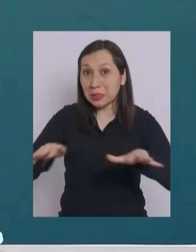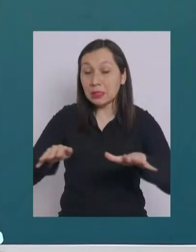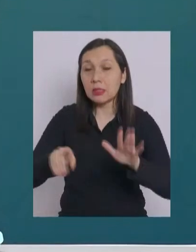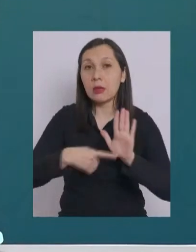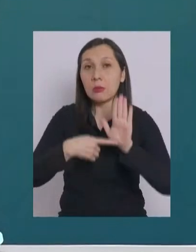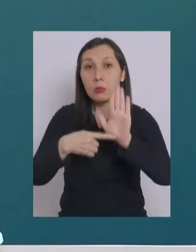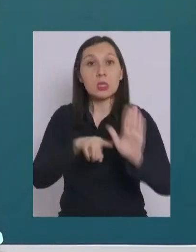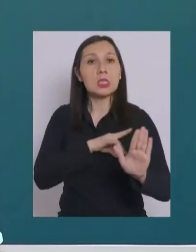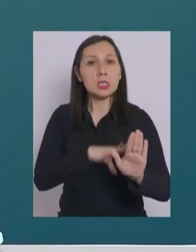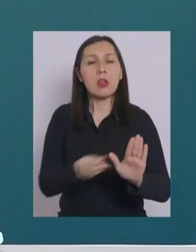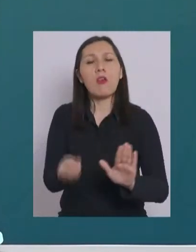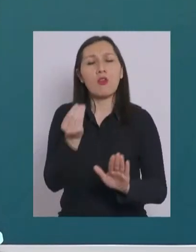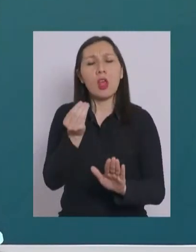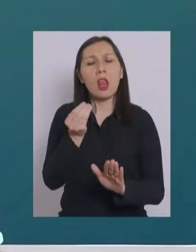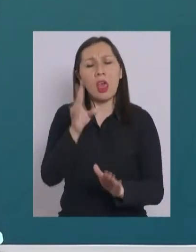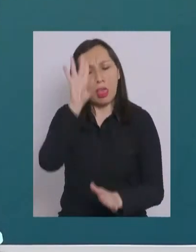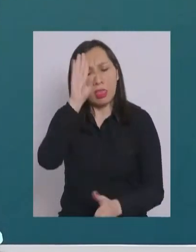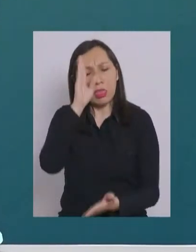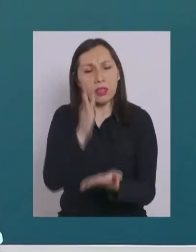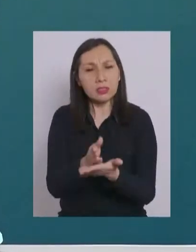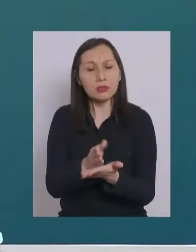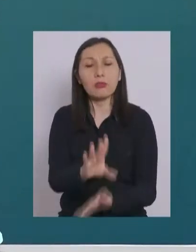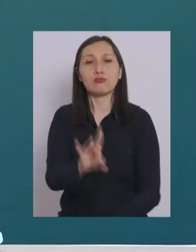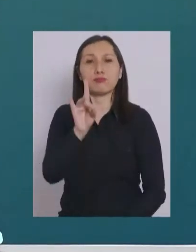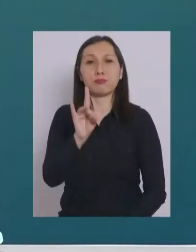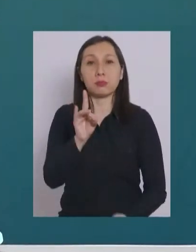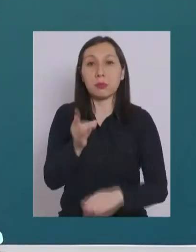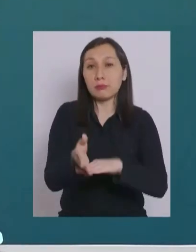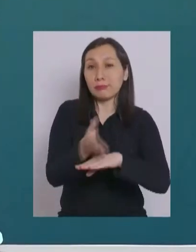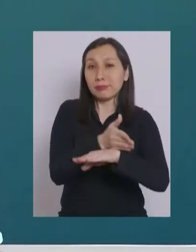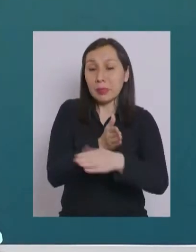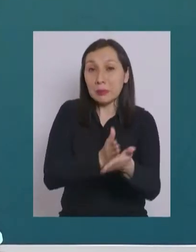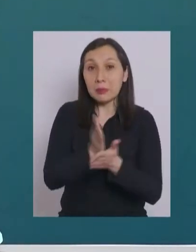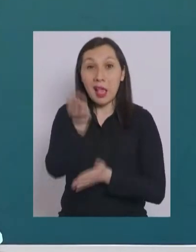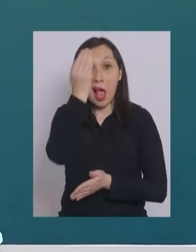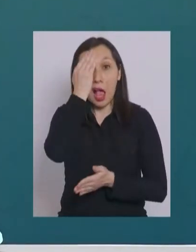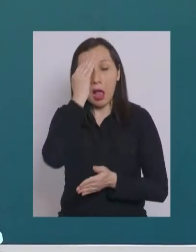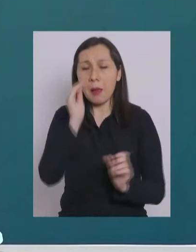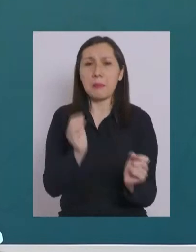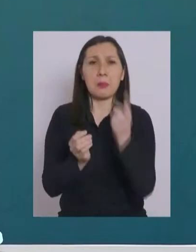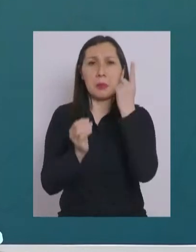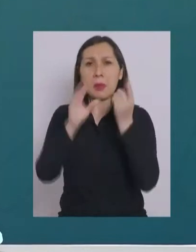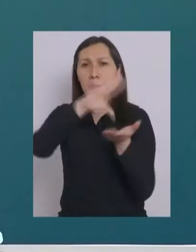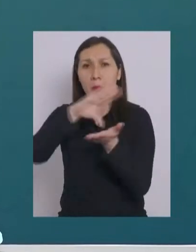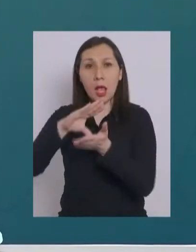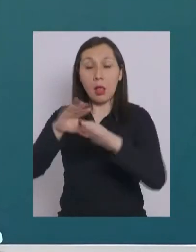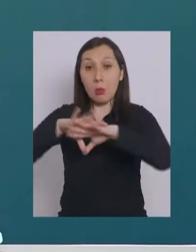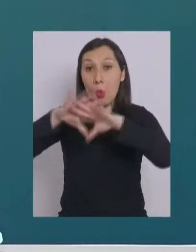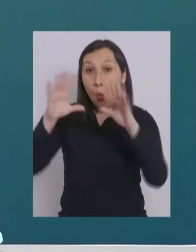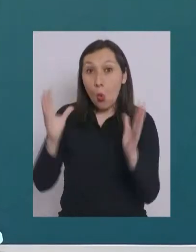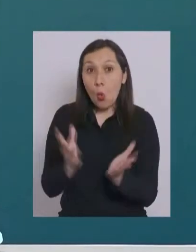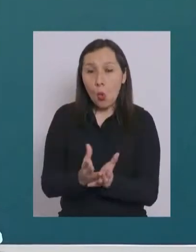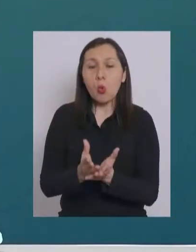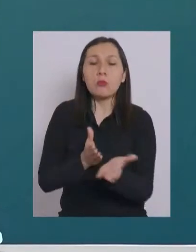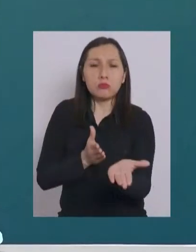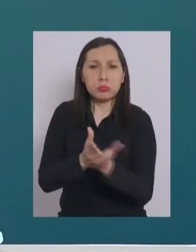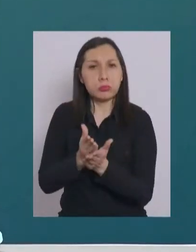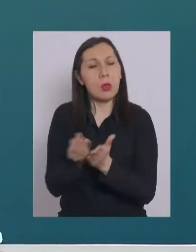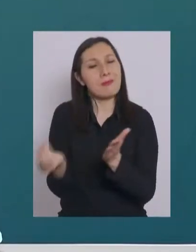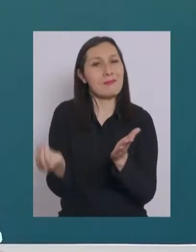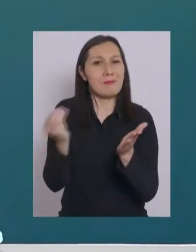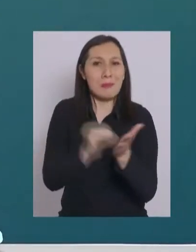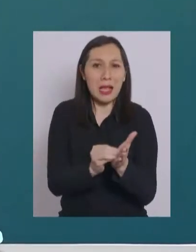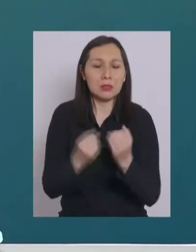also shows that Chile made a good decision when, early August, we were one of the first countries in the world